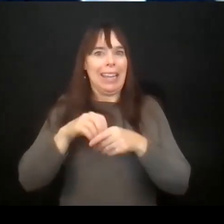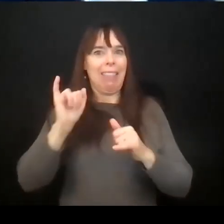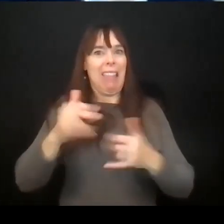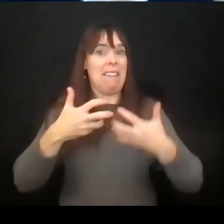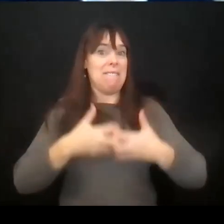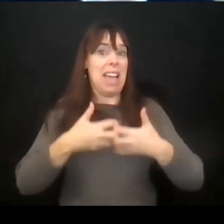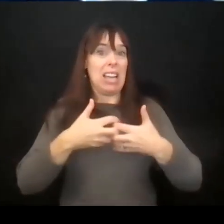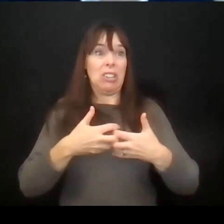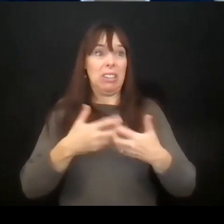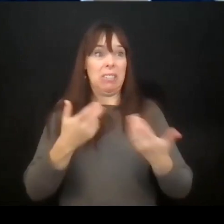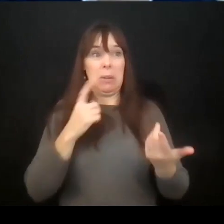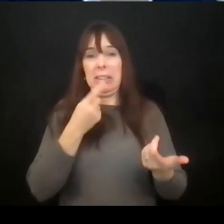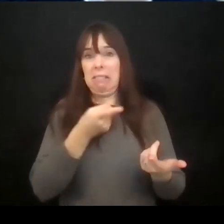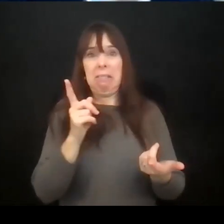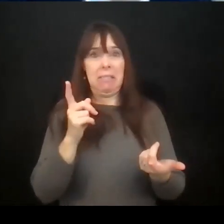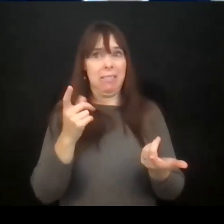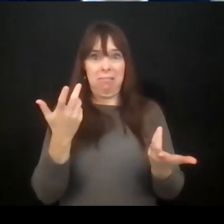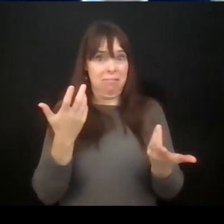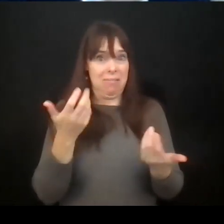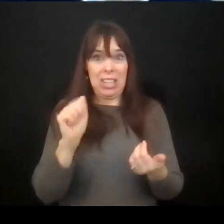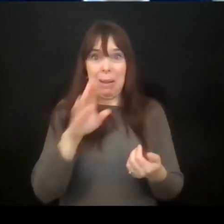be anywhere, right?